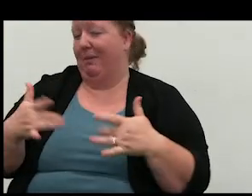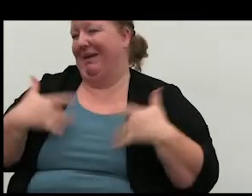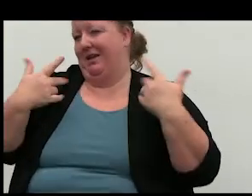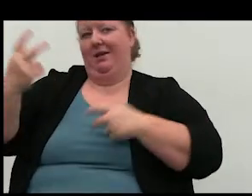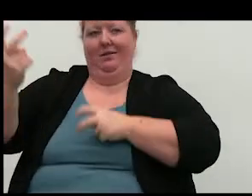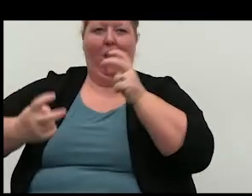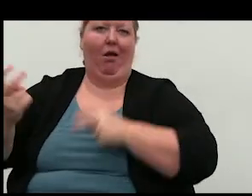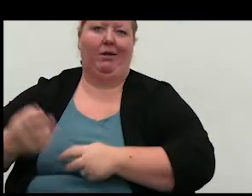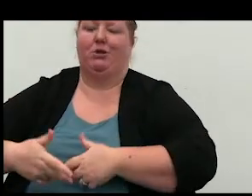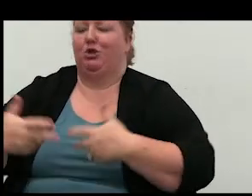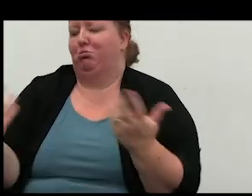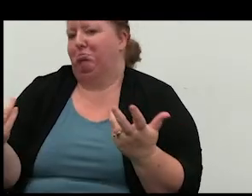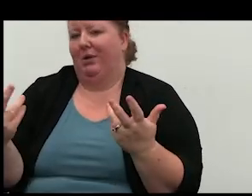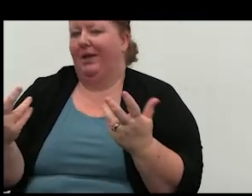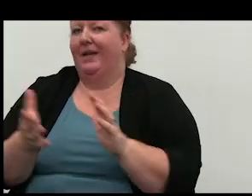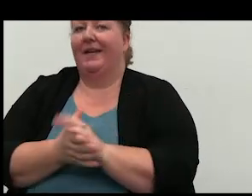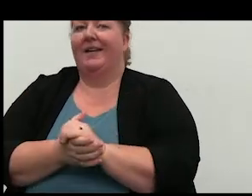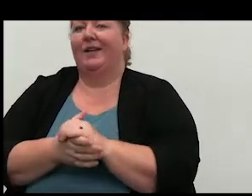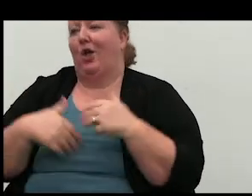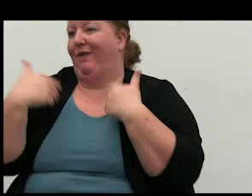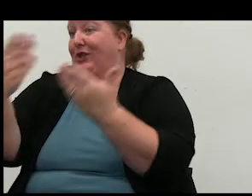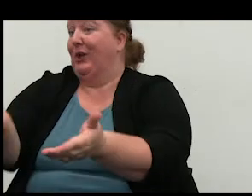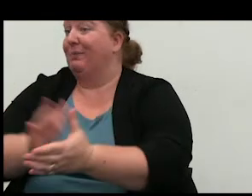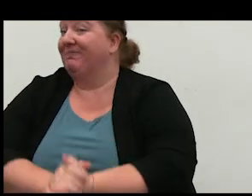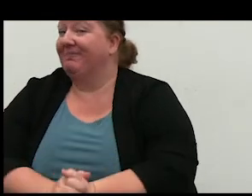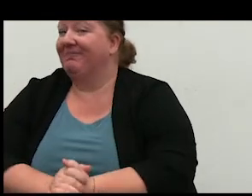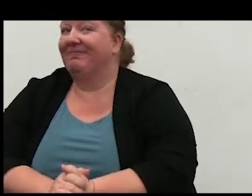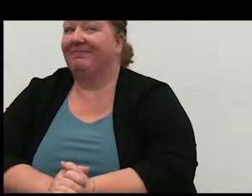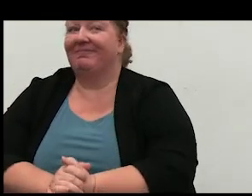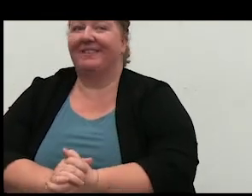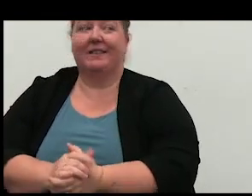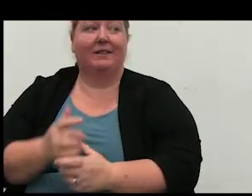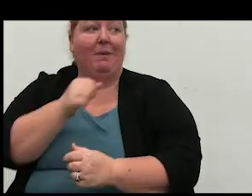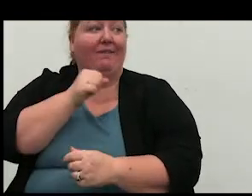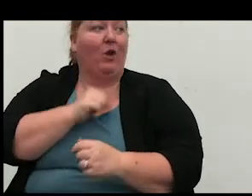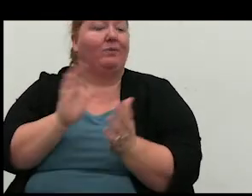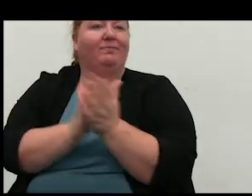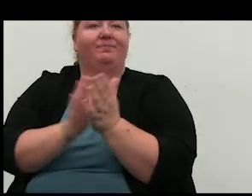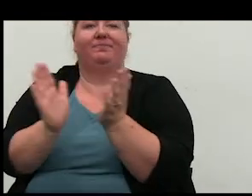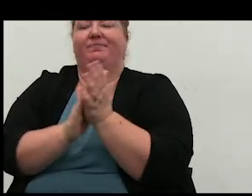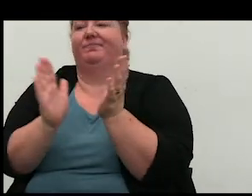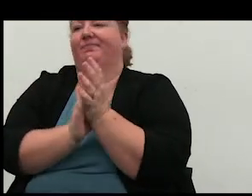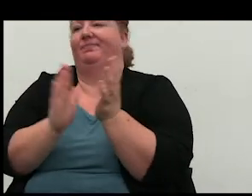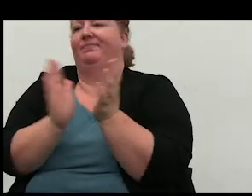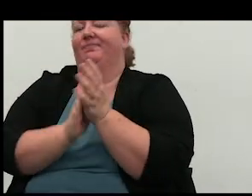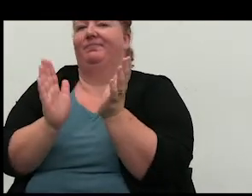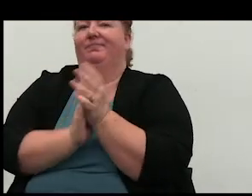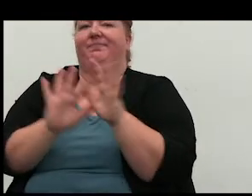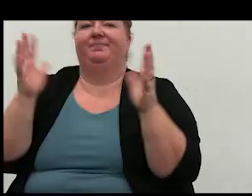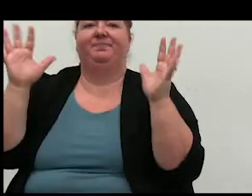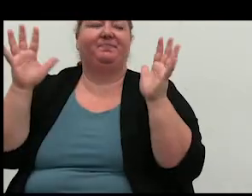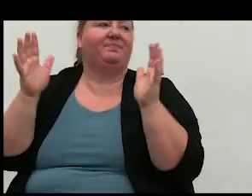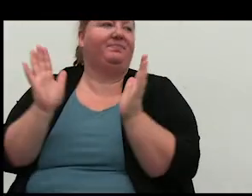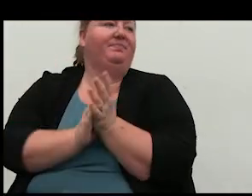or arguments. Over to you. Is there a microphone?